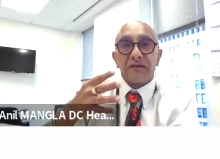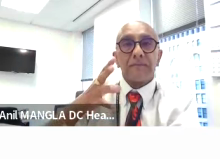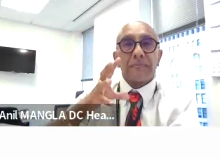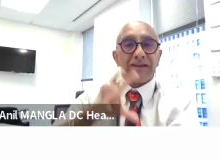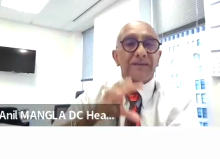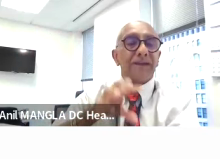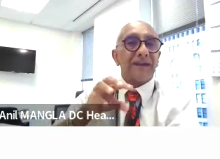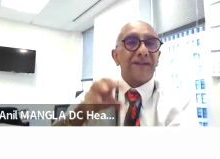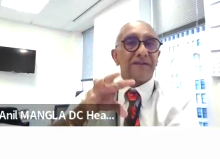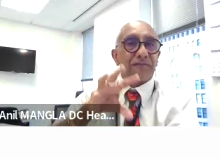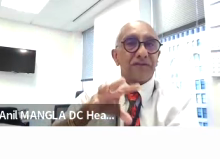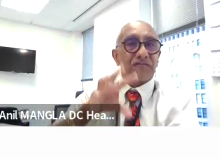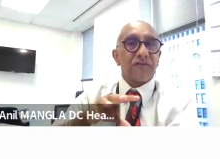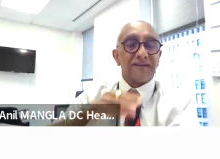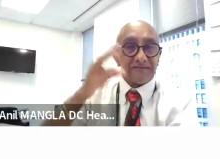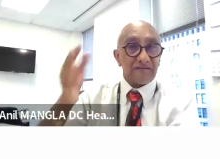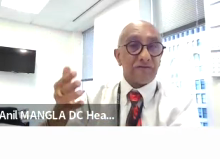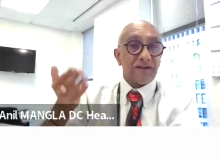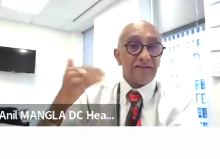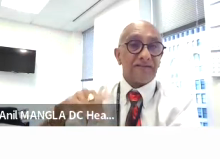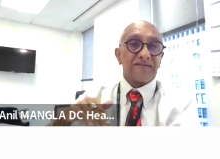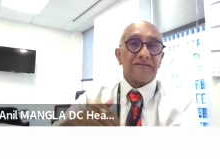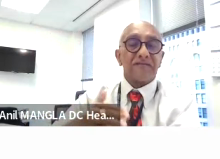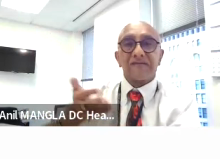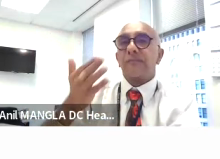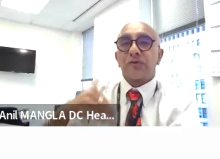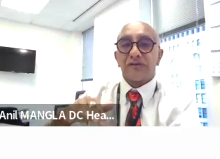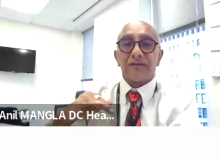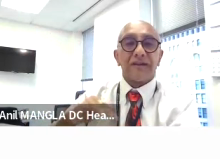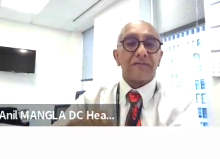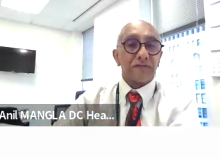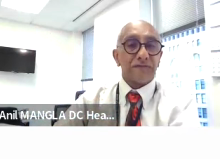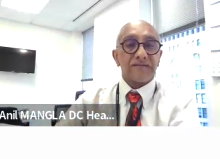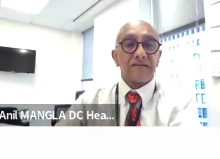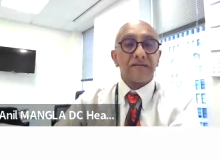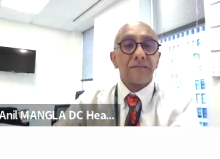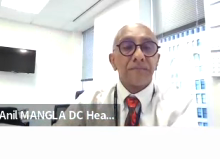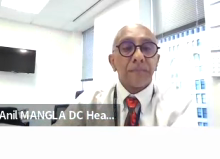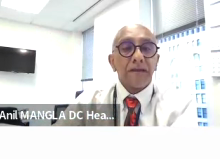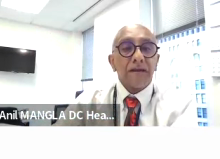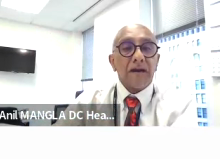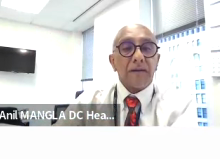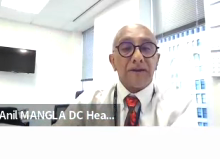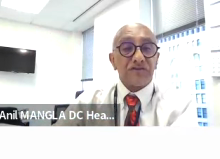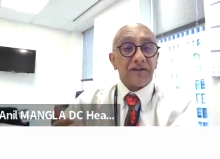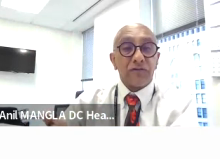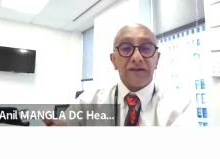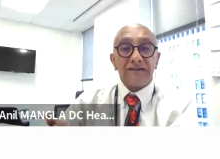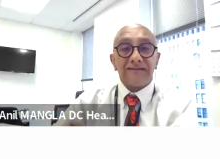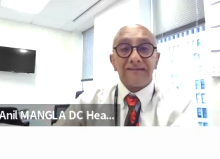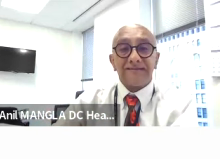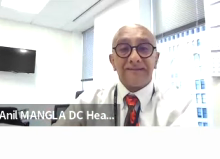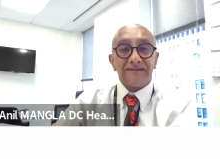great, you got it, but it may have that different strain that's circulating this year. So it's important to get that flu vaccine. Much